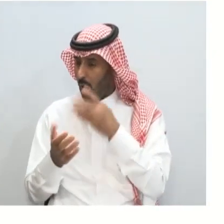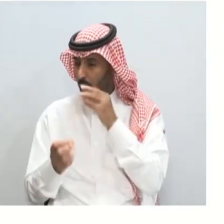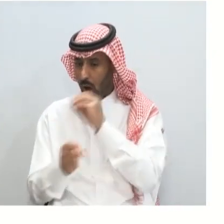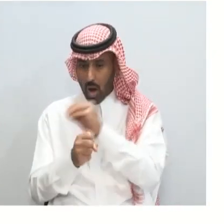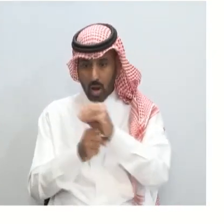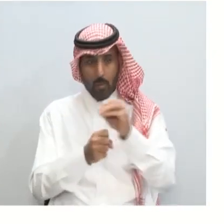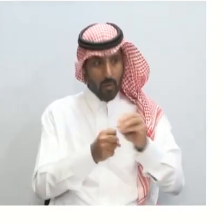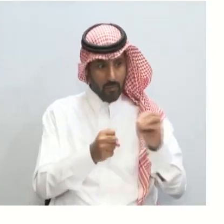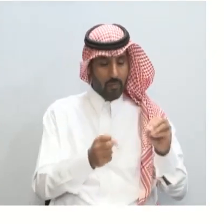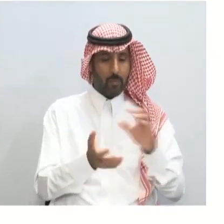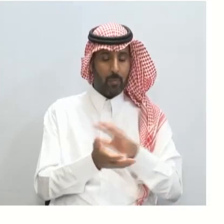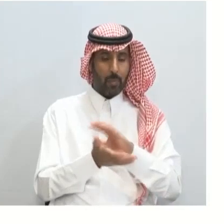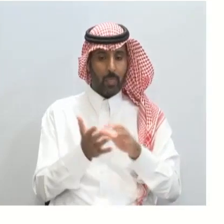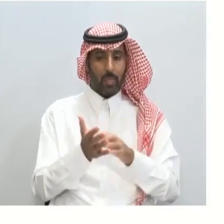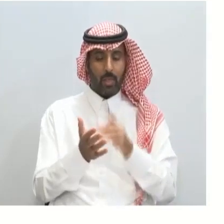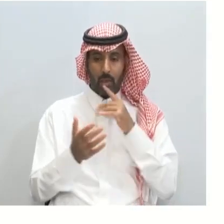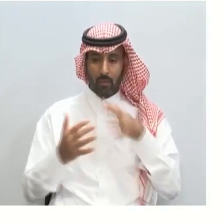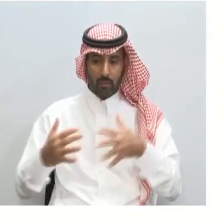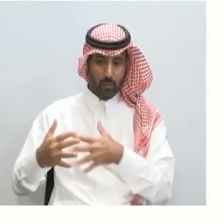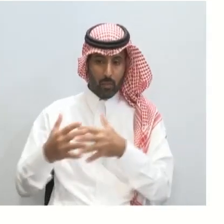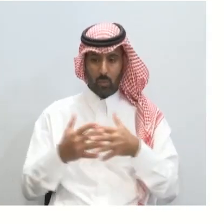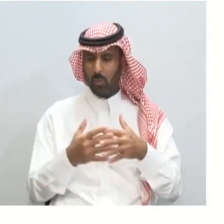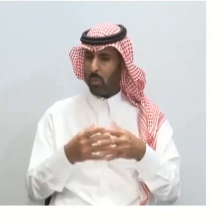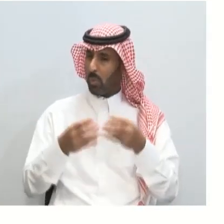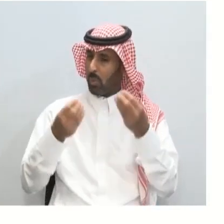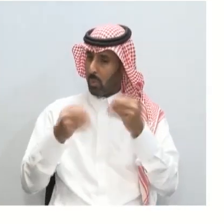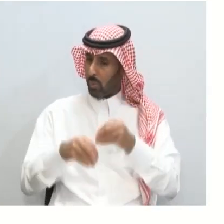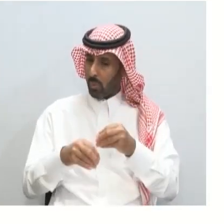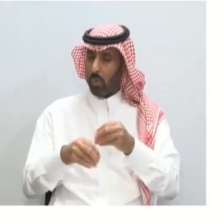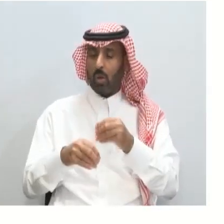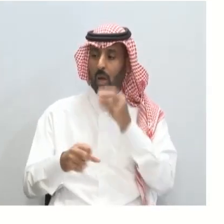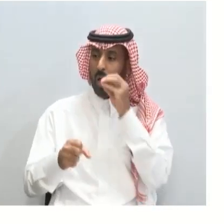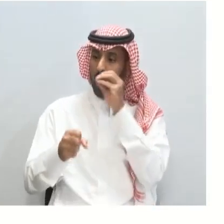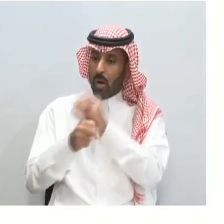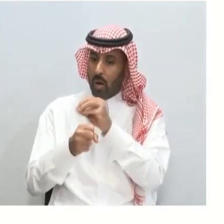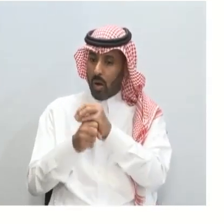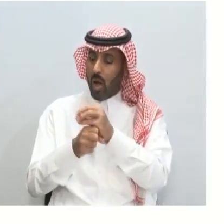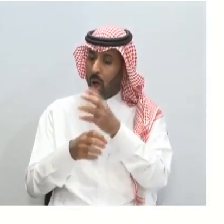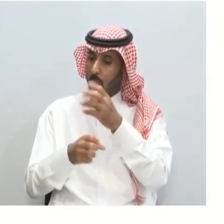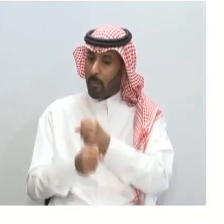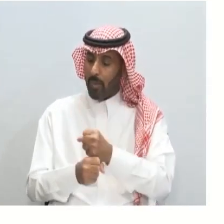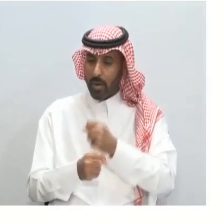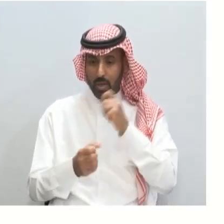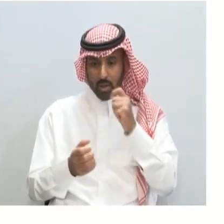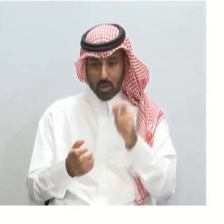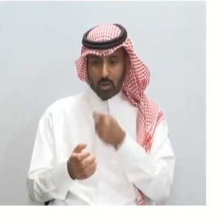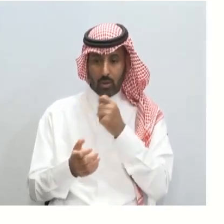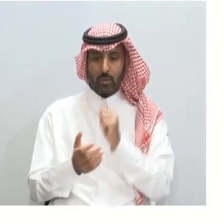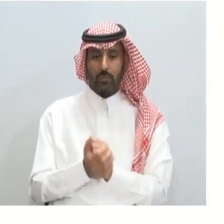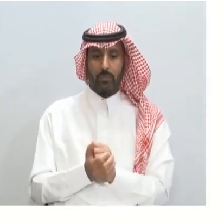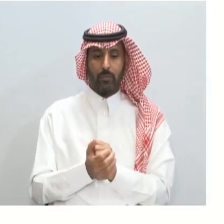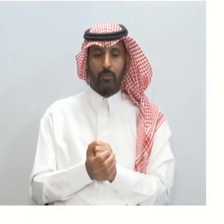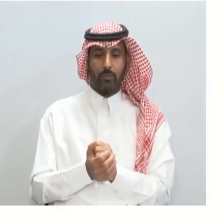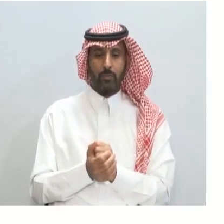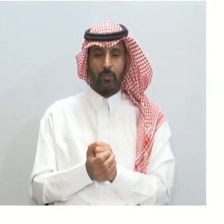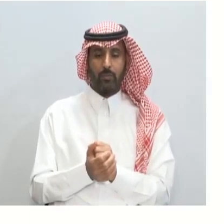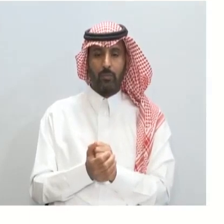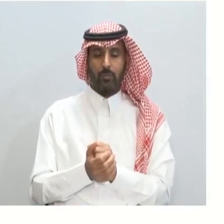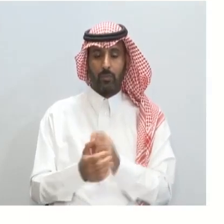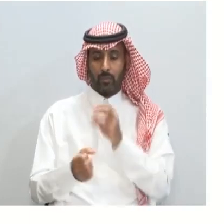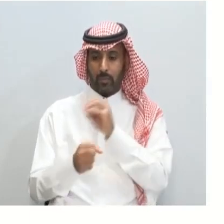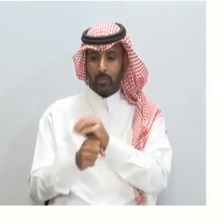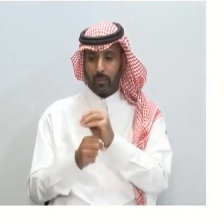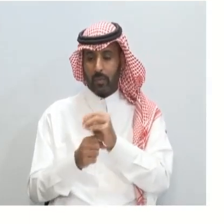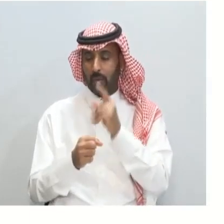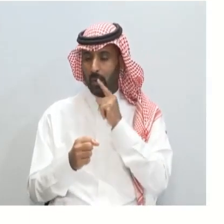trouble. In the US, there are now whistleblower laws to protect the rights of the whistleblower. So I think this is